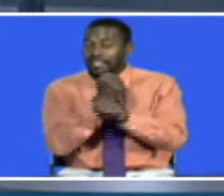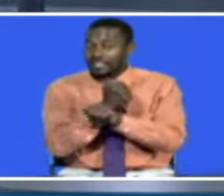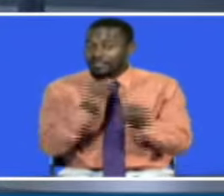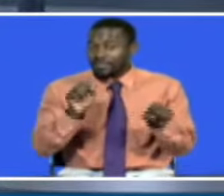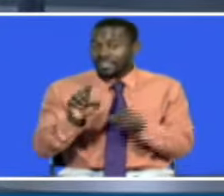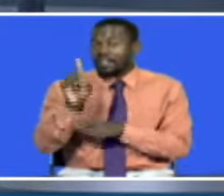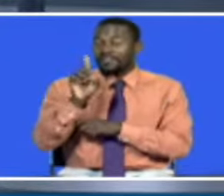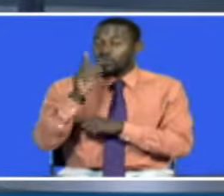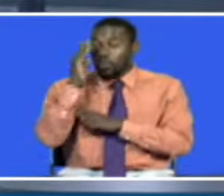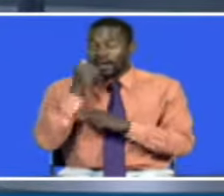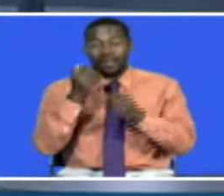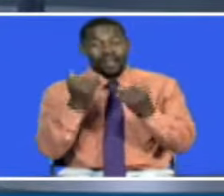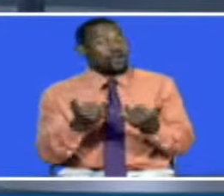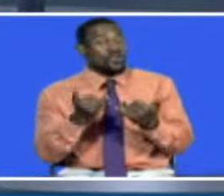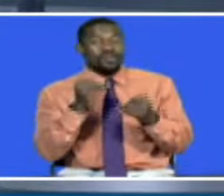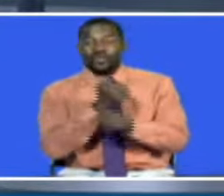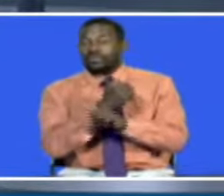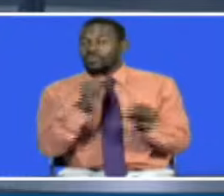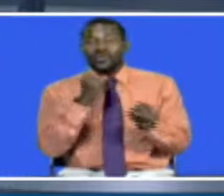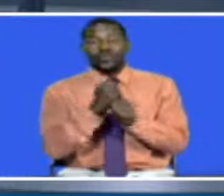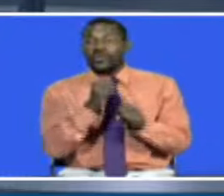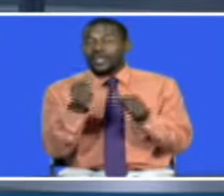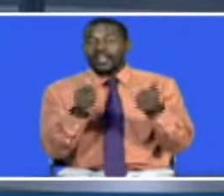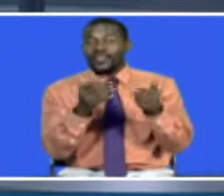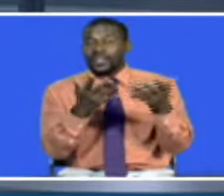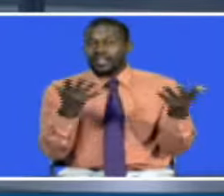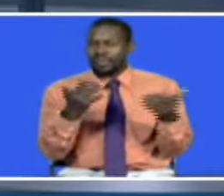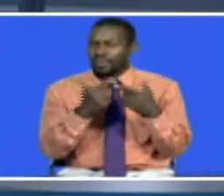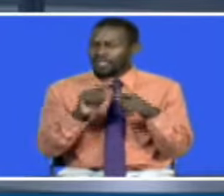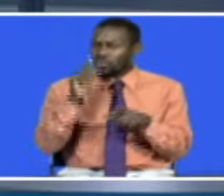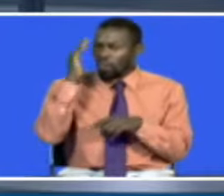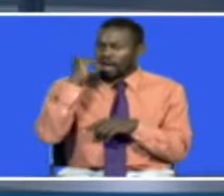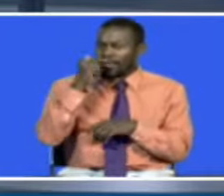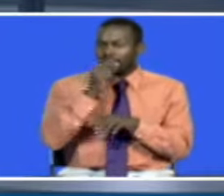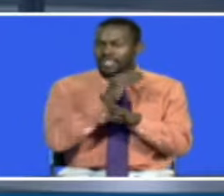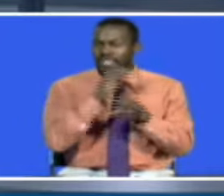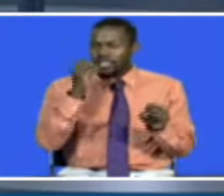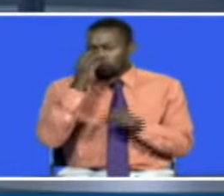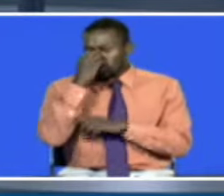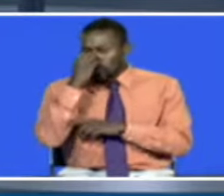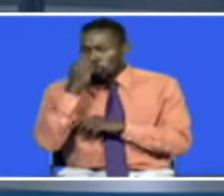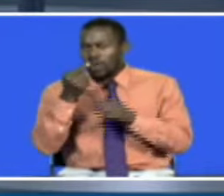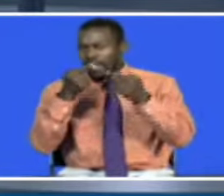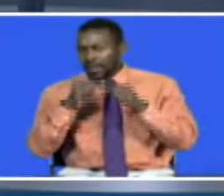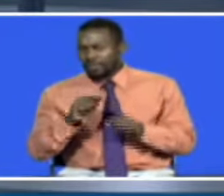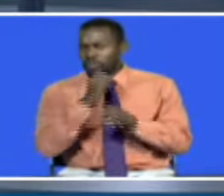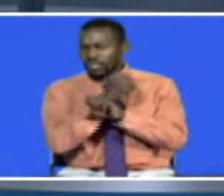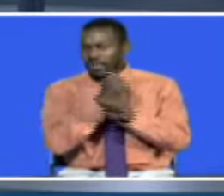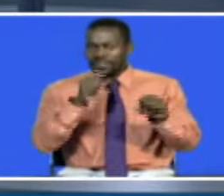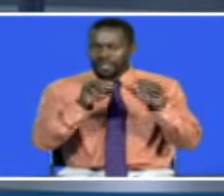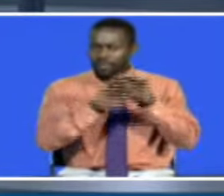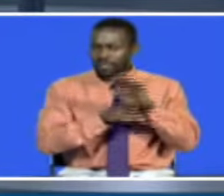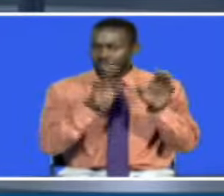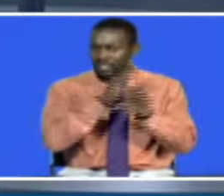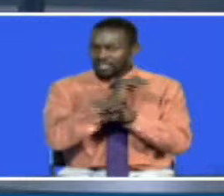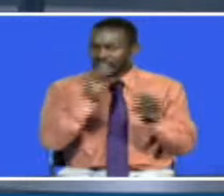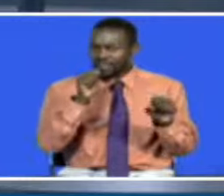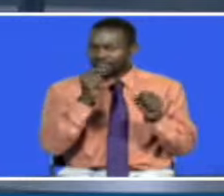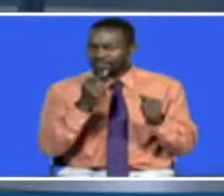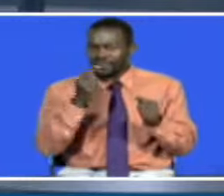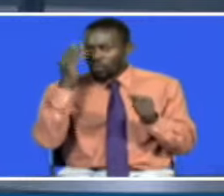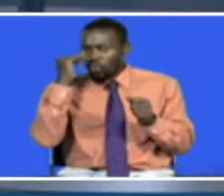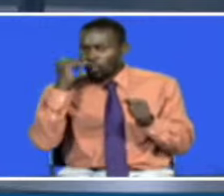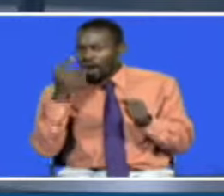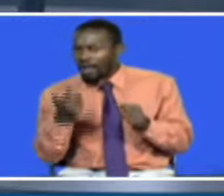seems inevitable? Why didn't the president step in to save his deputy? A man he painted in